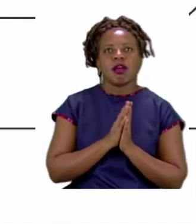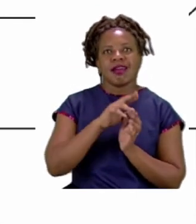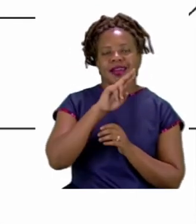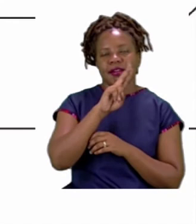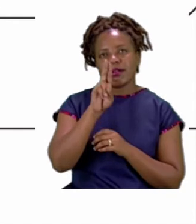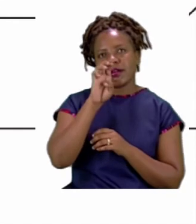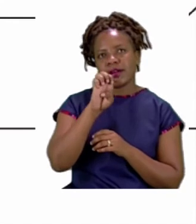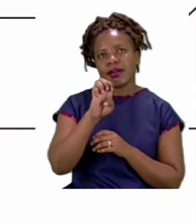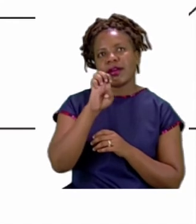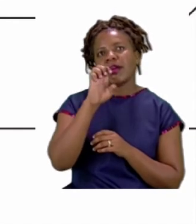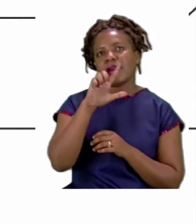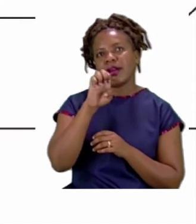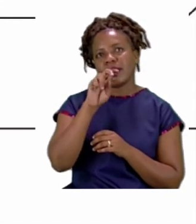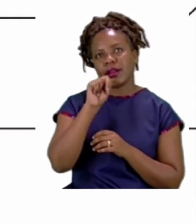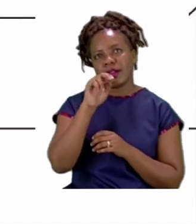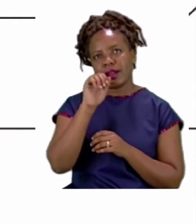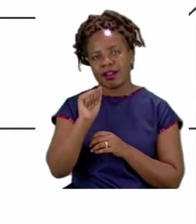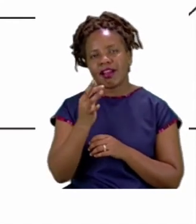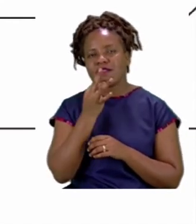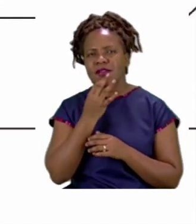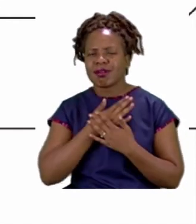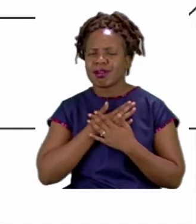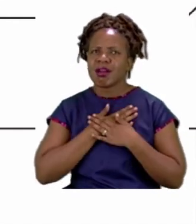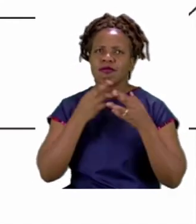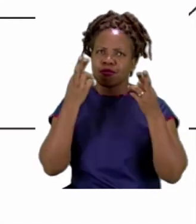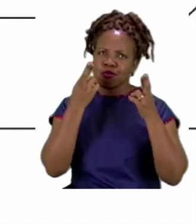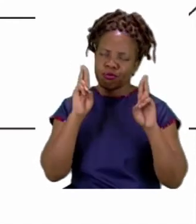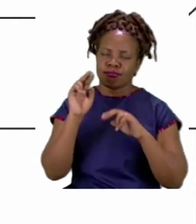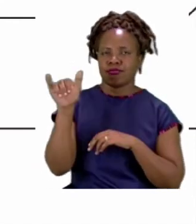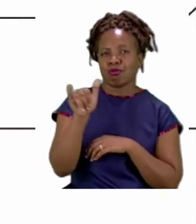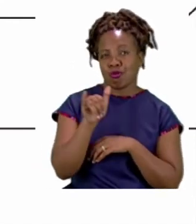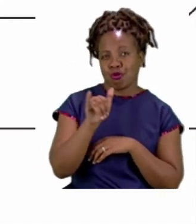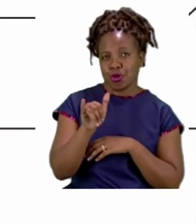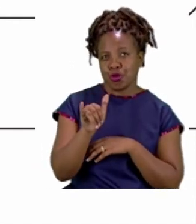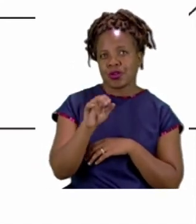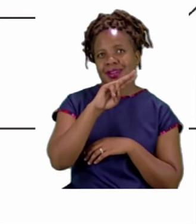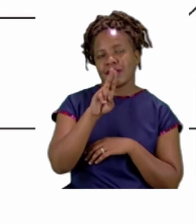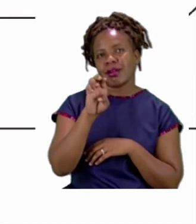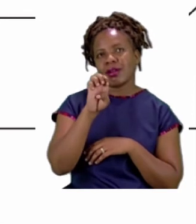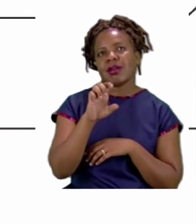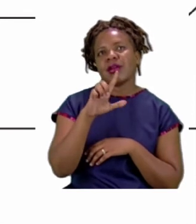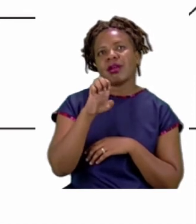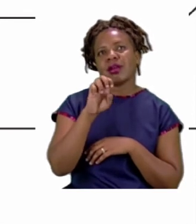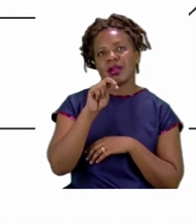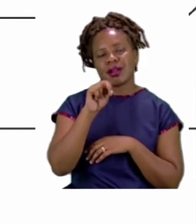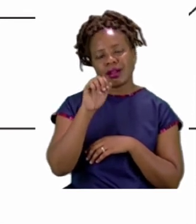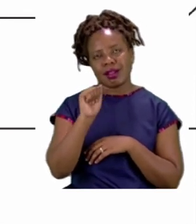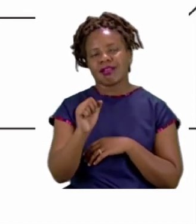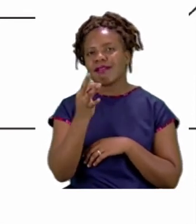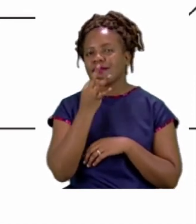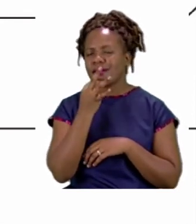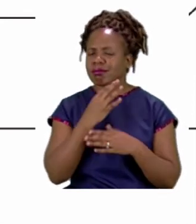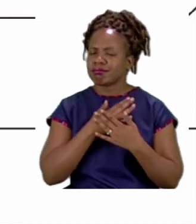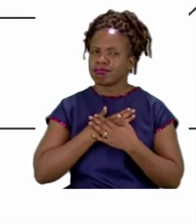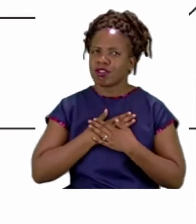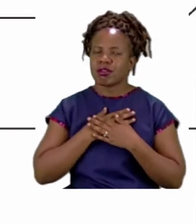room is Helena's favorite? So remember, boys and girls, number 1 and number 2